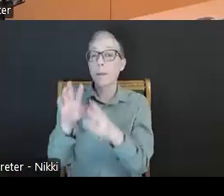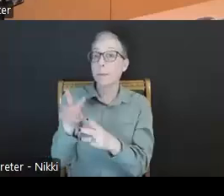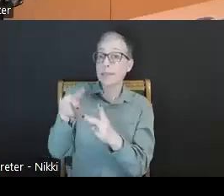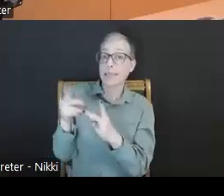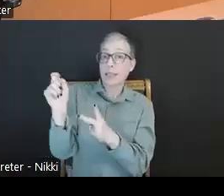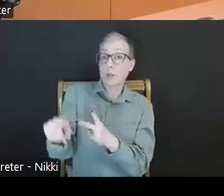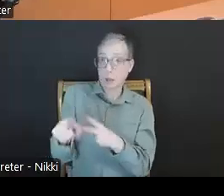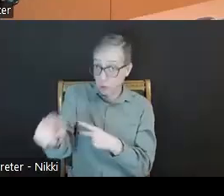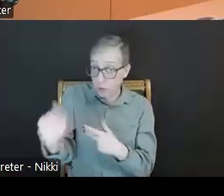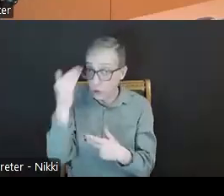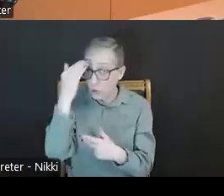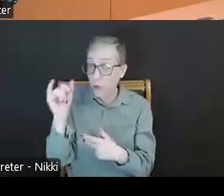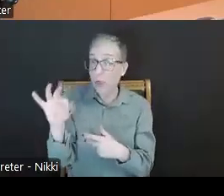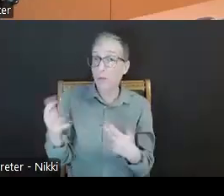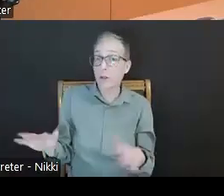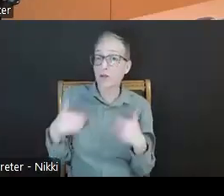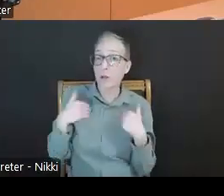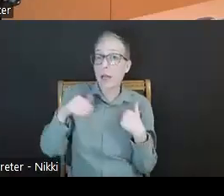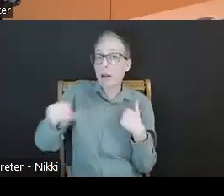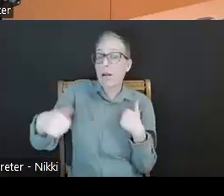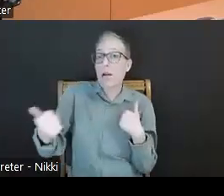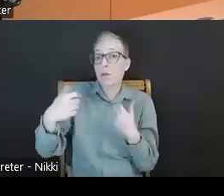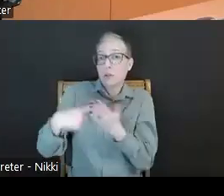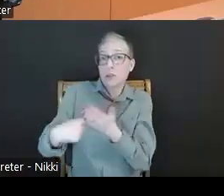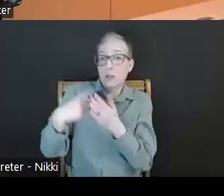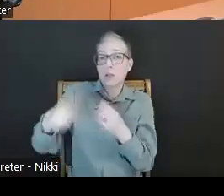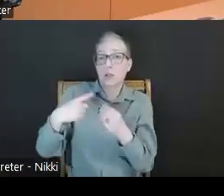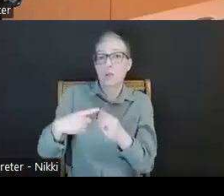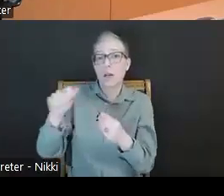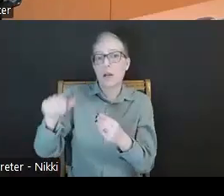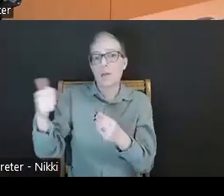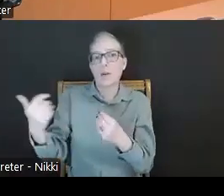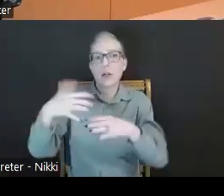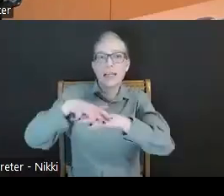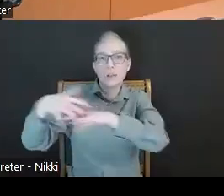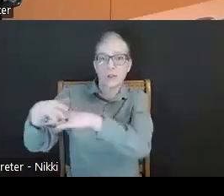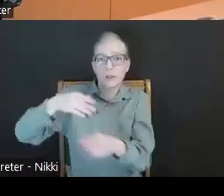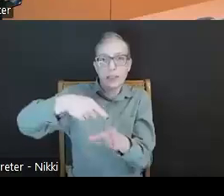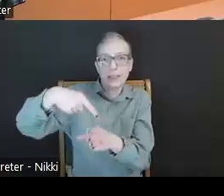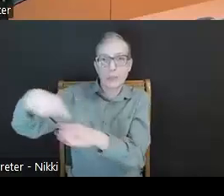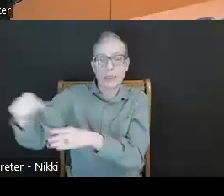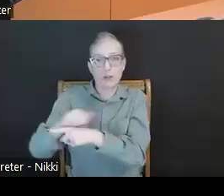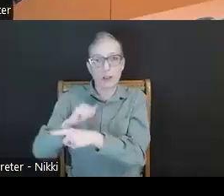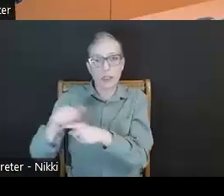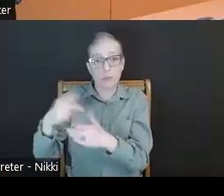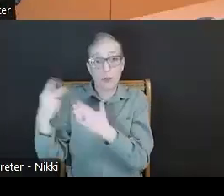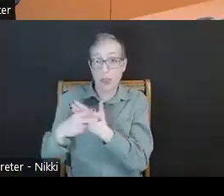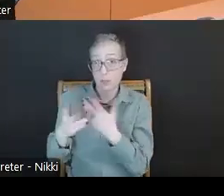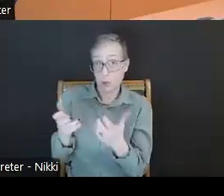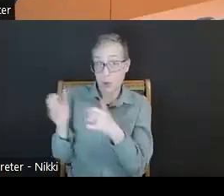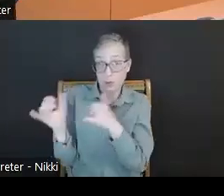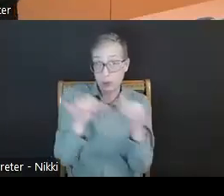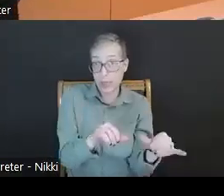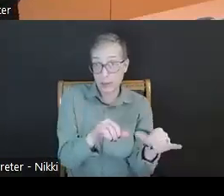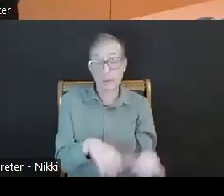any discussions about extending this opportunity to other interdisciplinary training programs? Thank you, Dr. Augustine. So we do